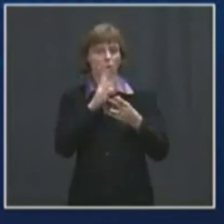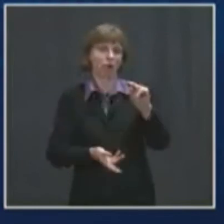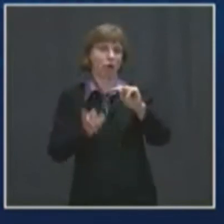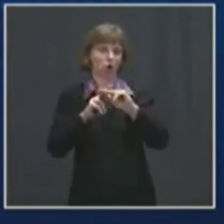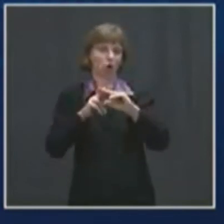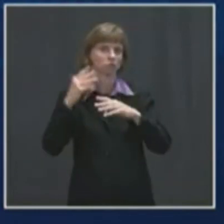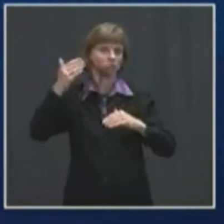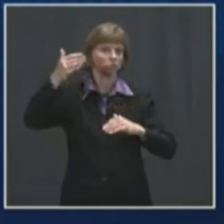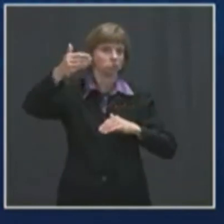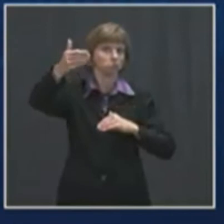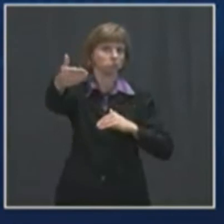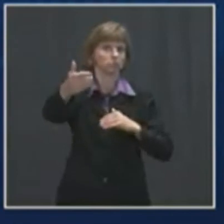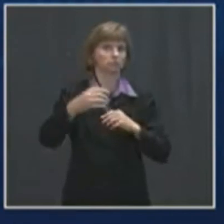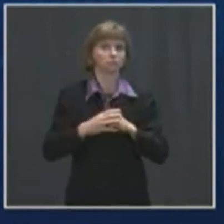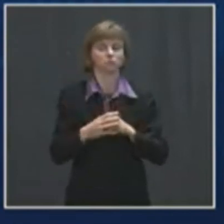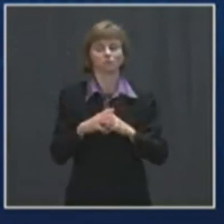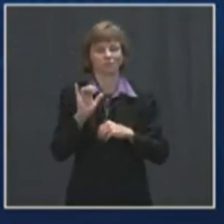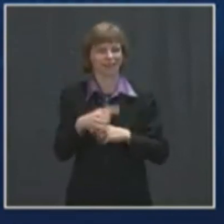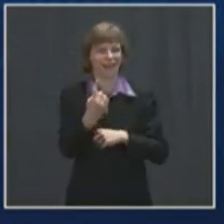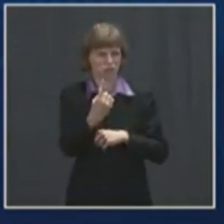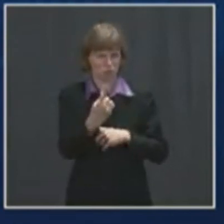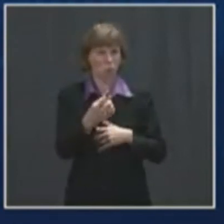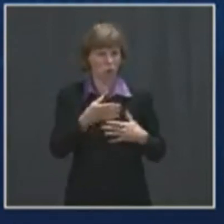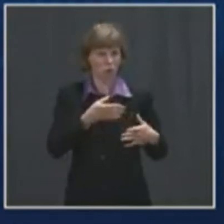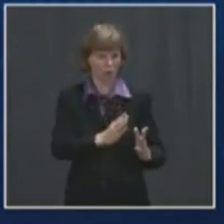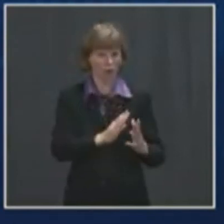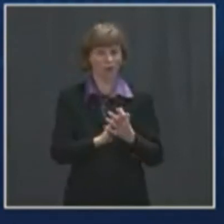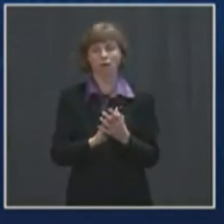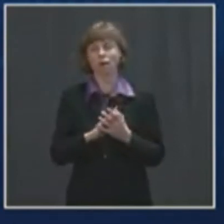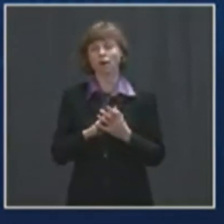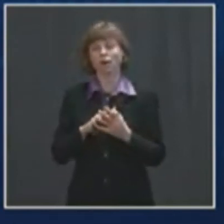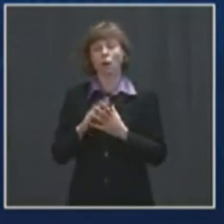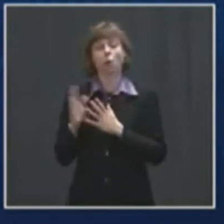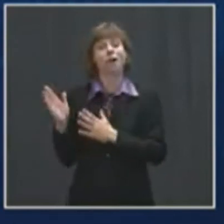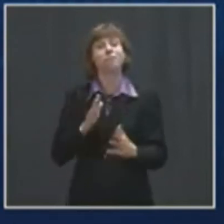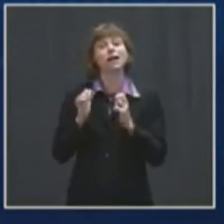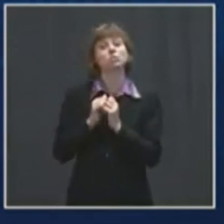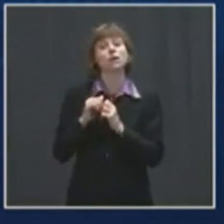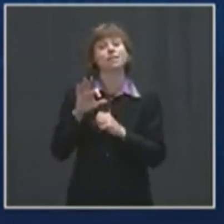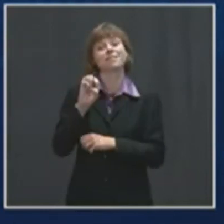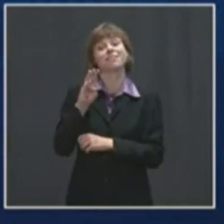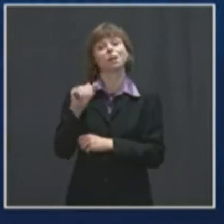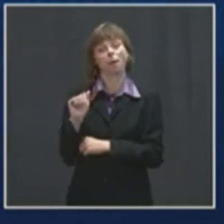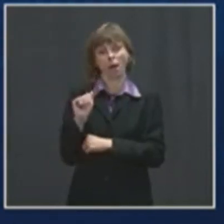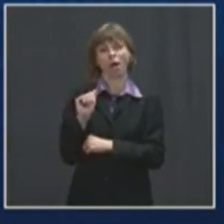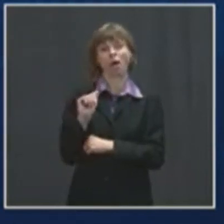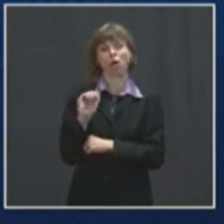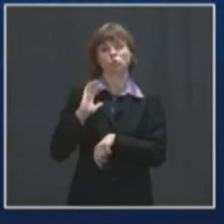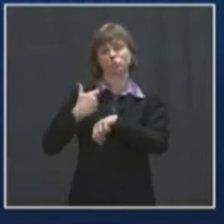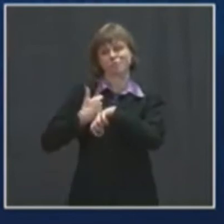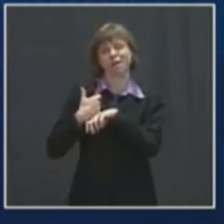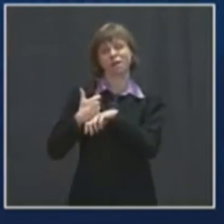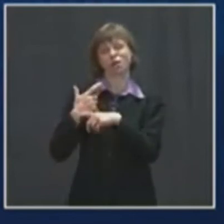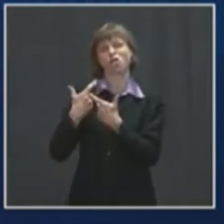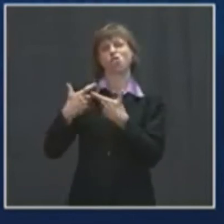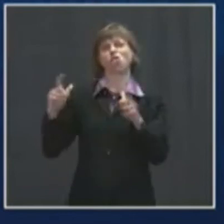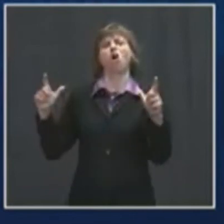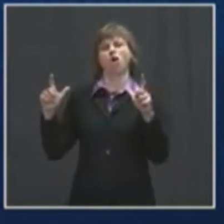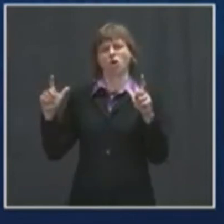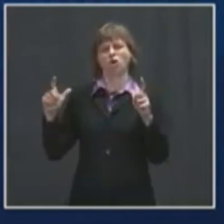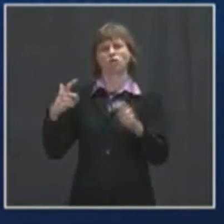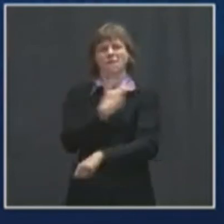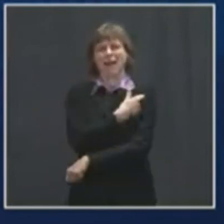one way. There are large plans through FEMA to set up large vaccination sites. That is something that is starting to